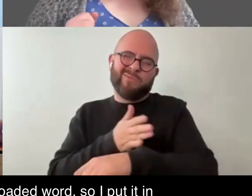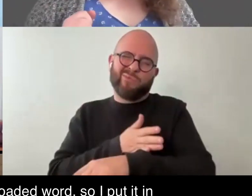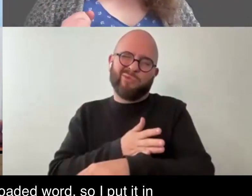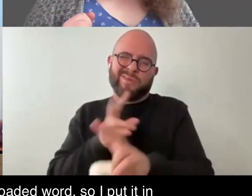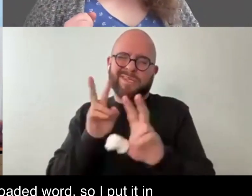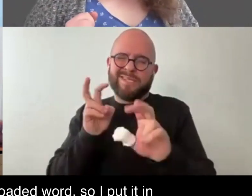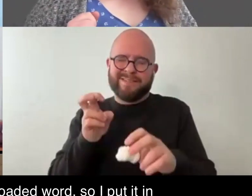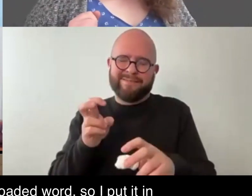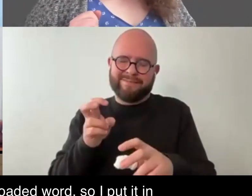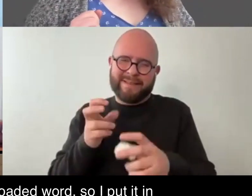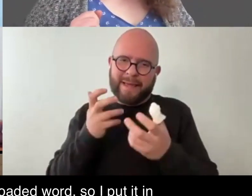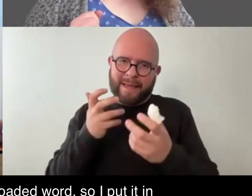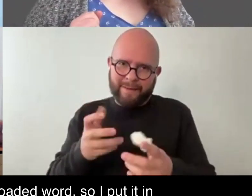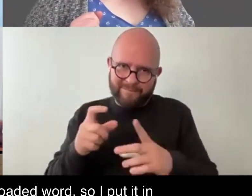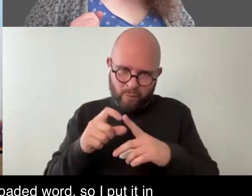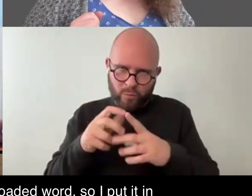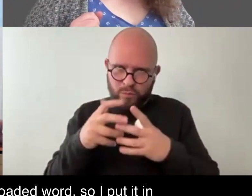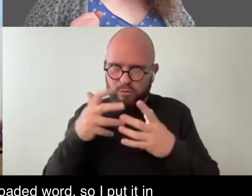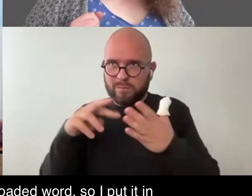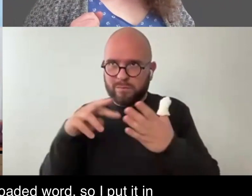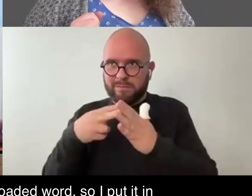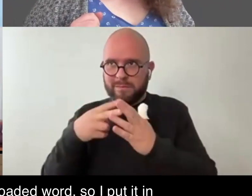quotes. But